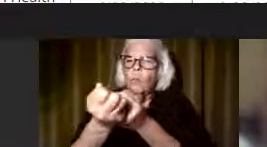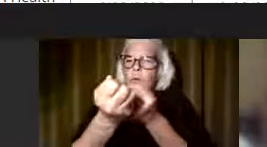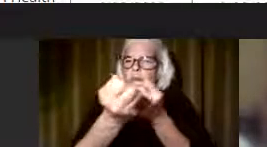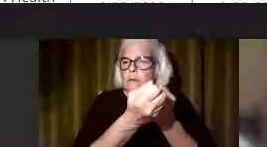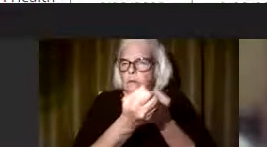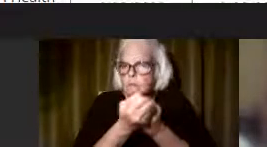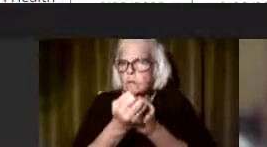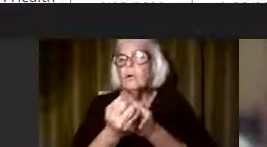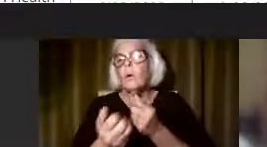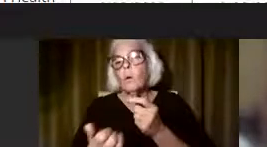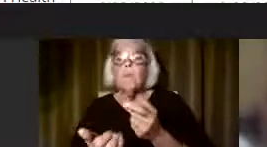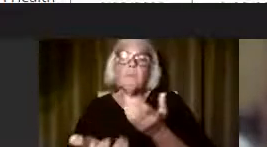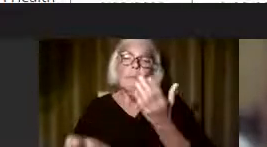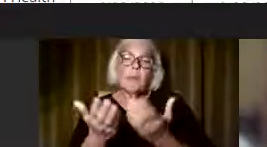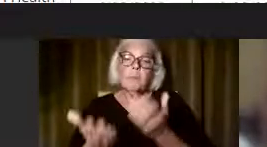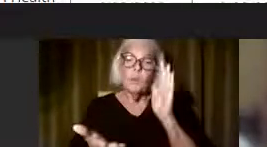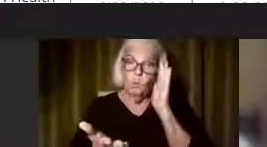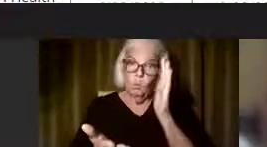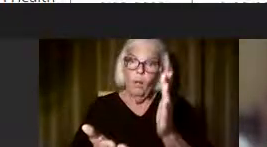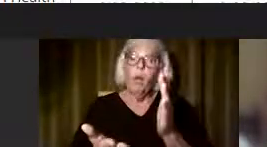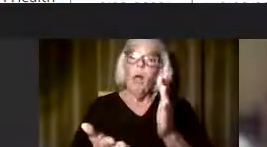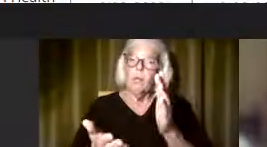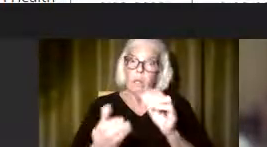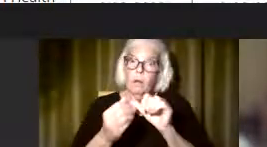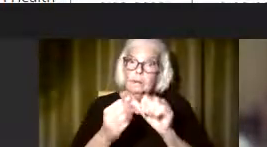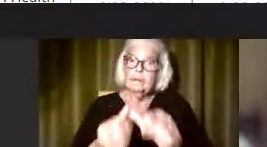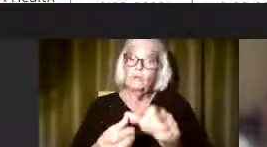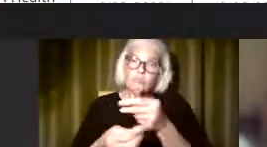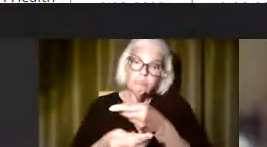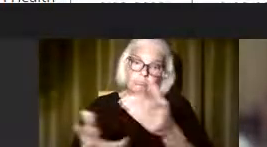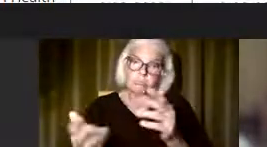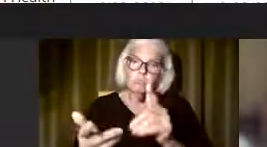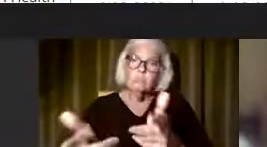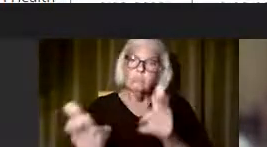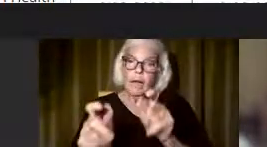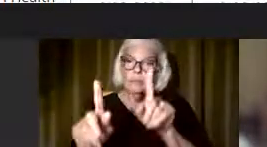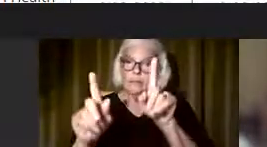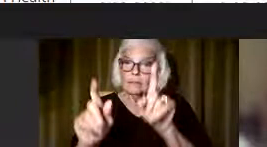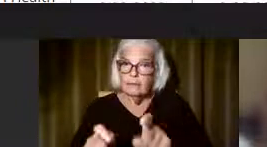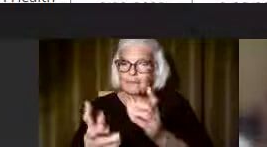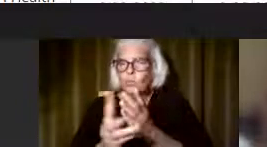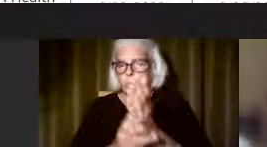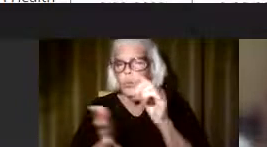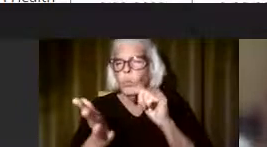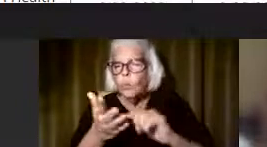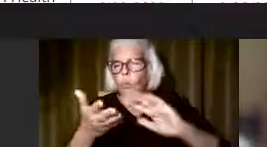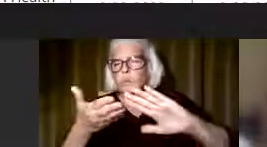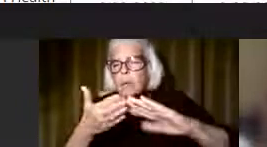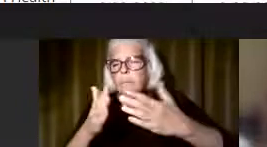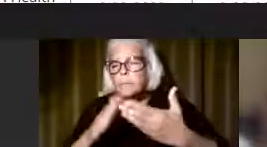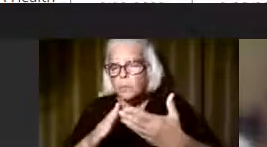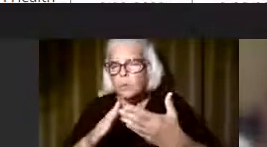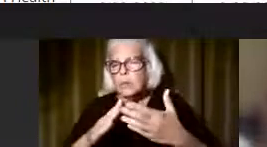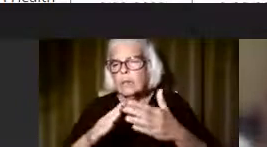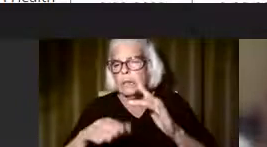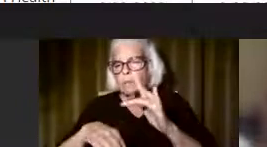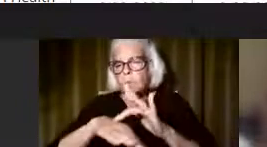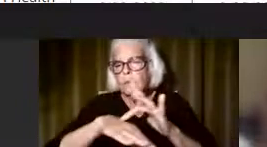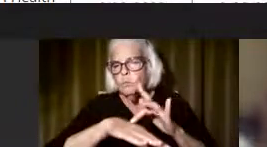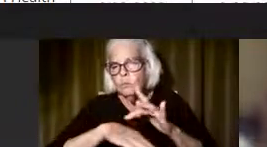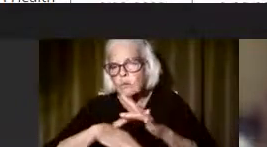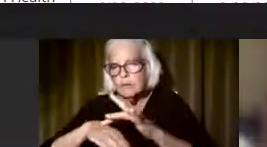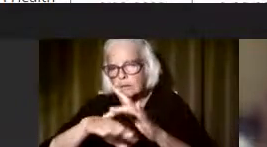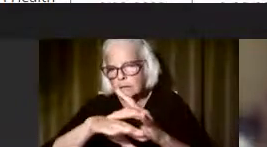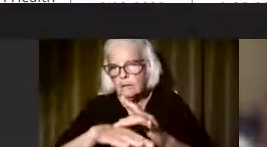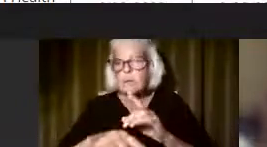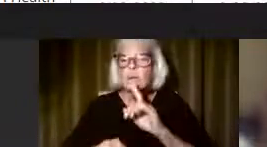these locations. Right now, we're in the early stages. And when I say early, we probably will get this off the ground in like a week, but we're